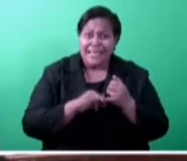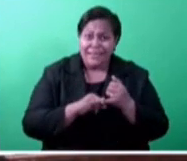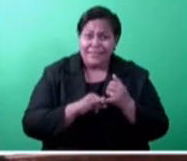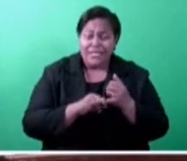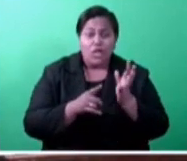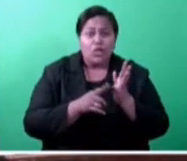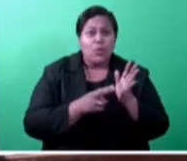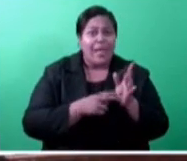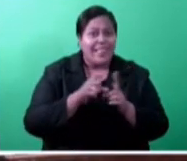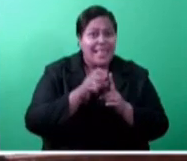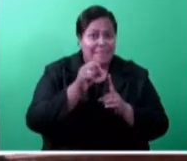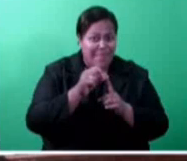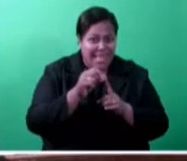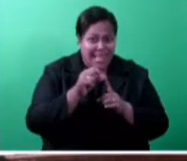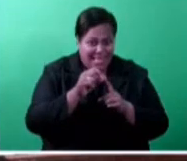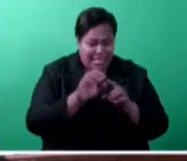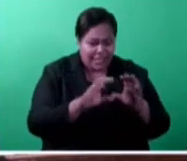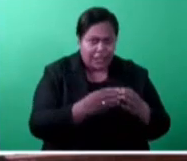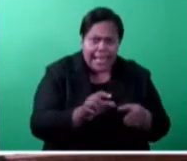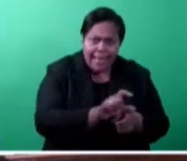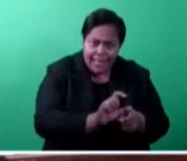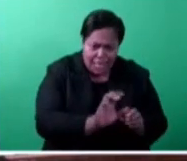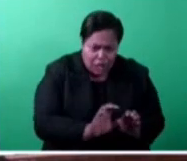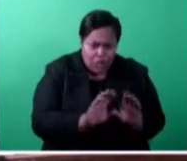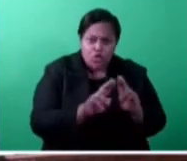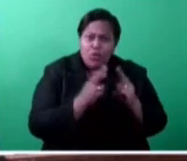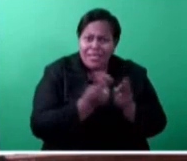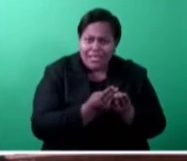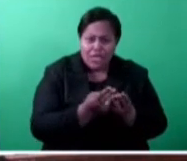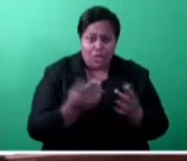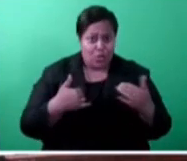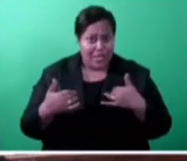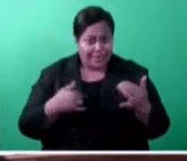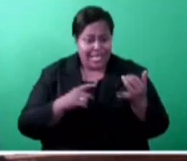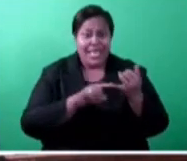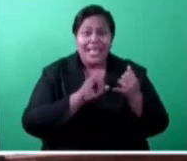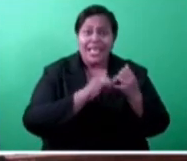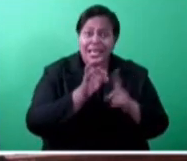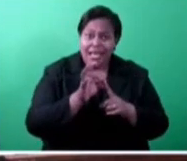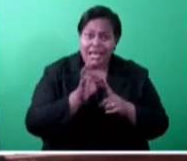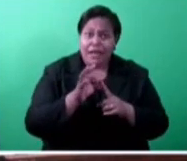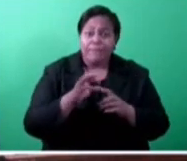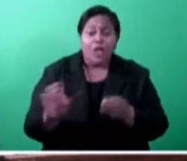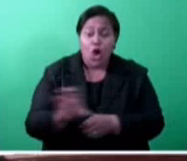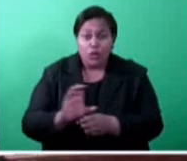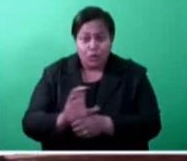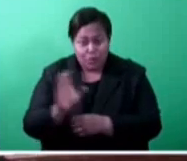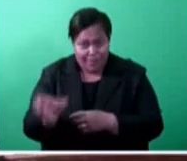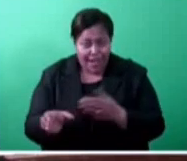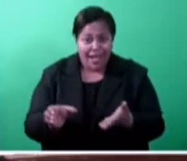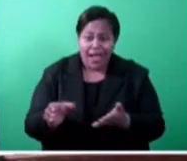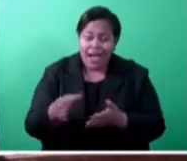Montreal Protocol and Chemicals Unit, the University of the South Pacific, the Consumer Council of Fiji, Ministry of